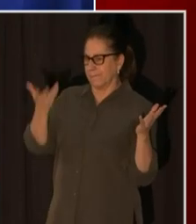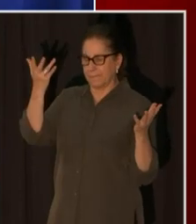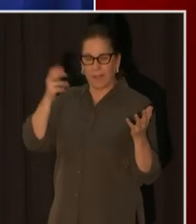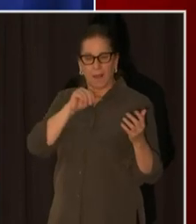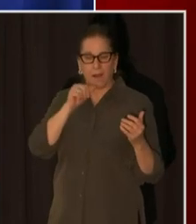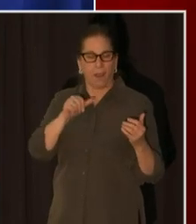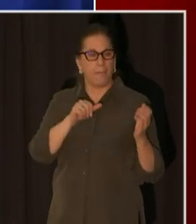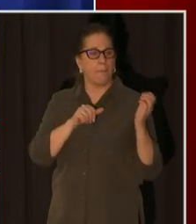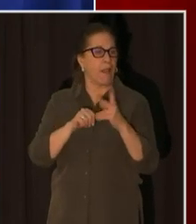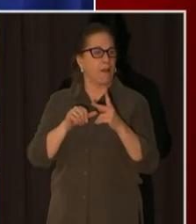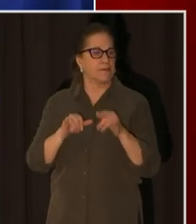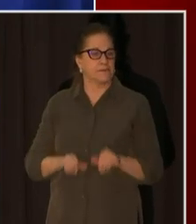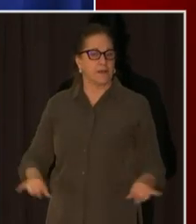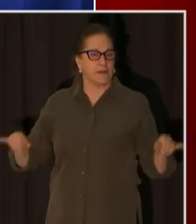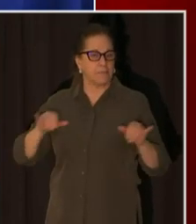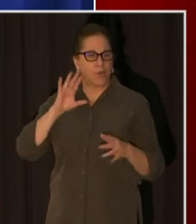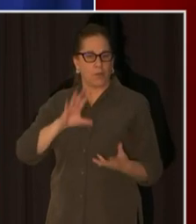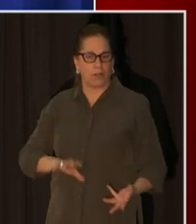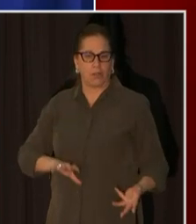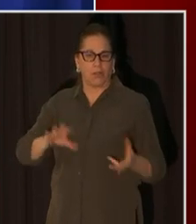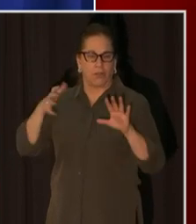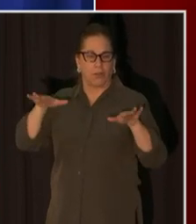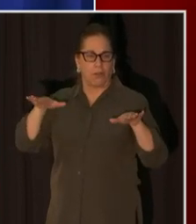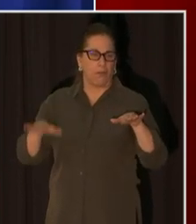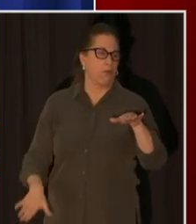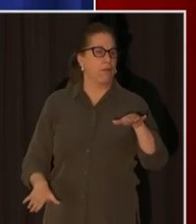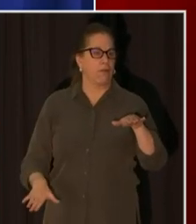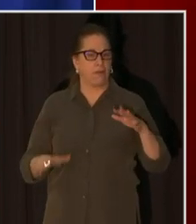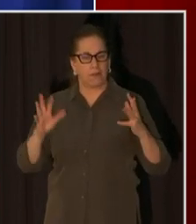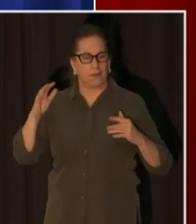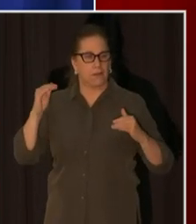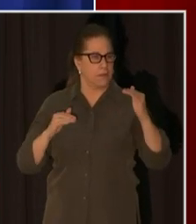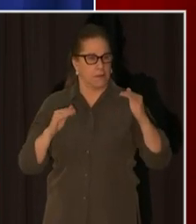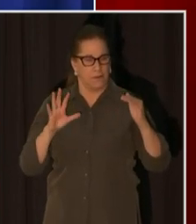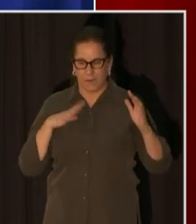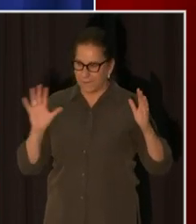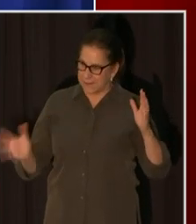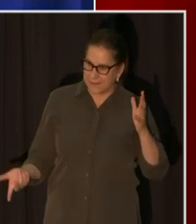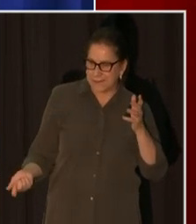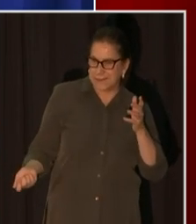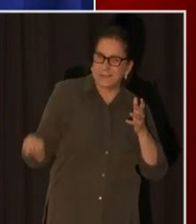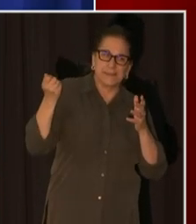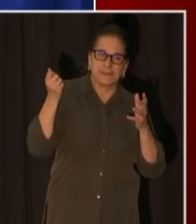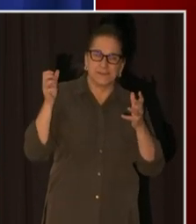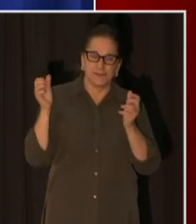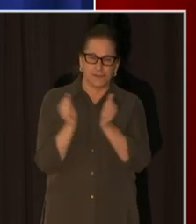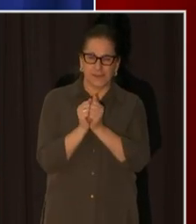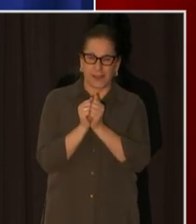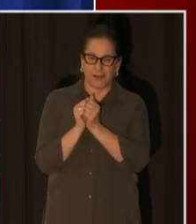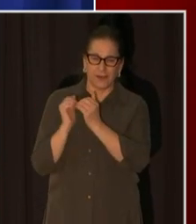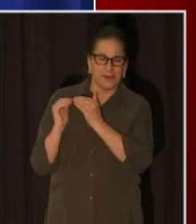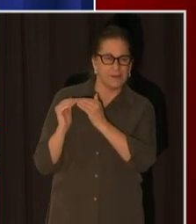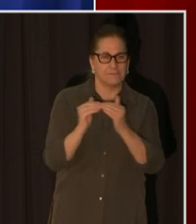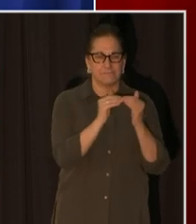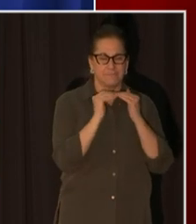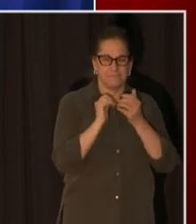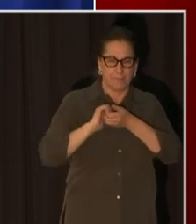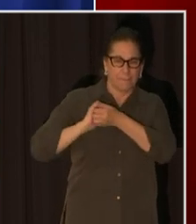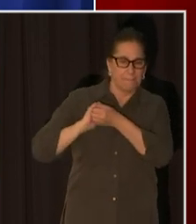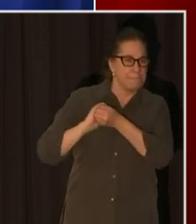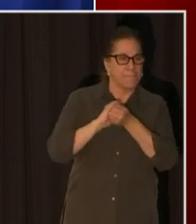up. DC residents will not get what they want unless there is a demand. And